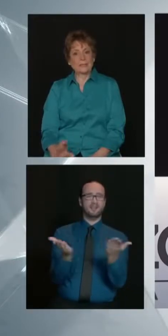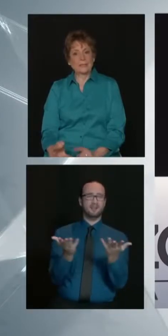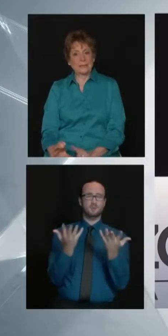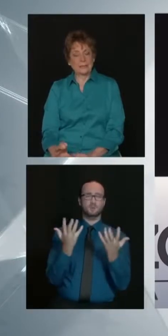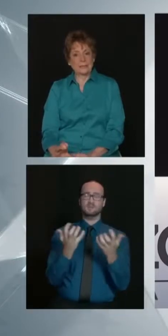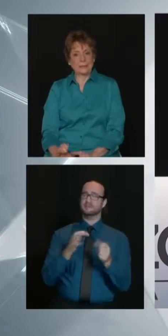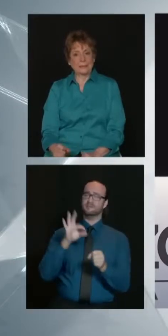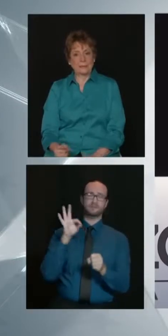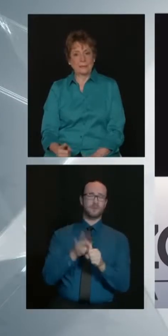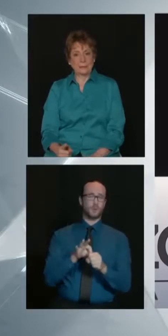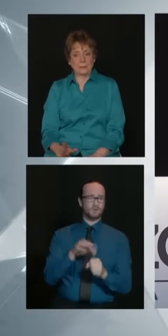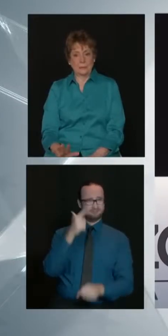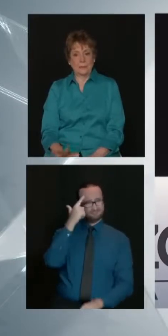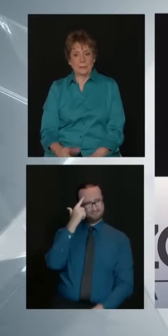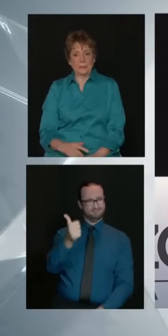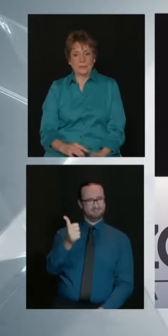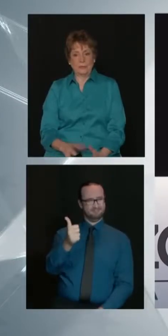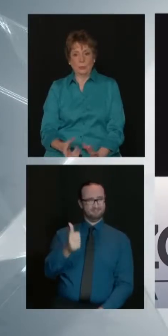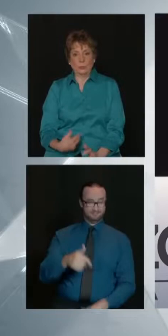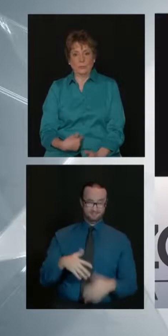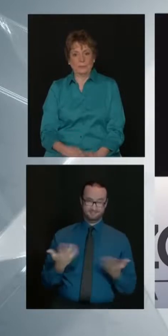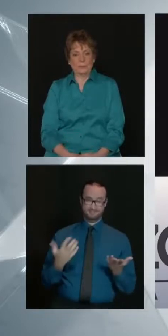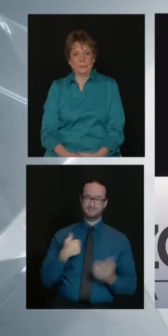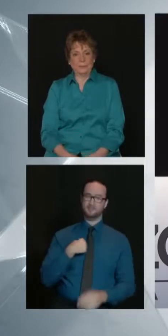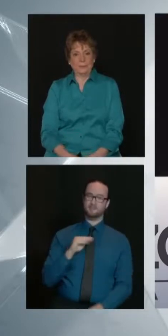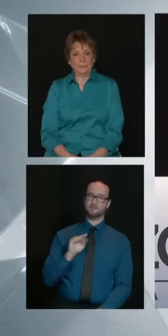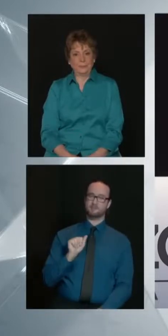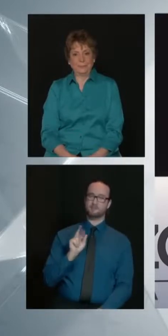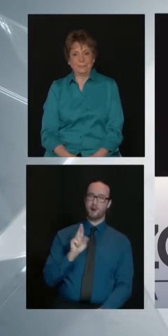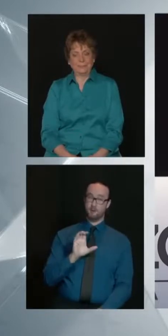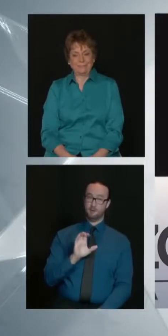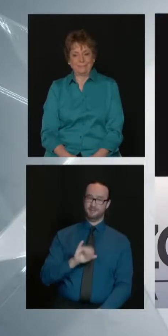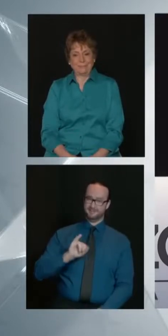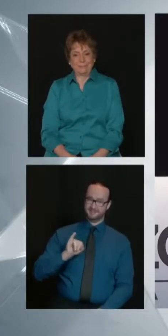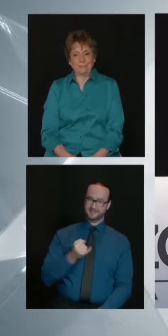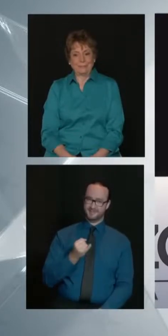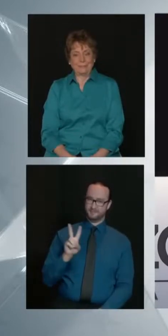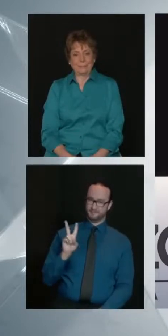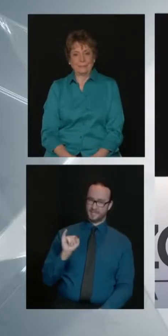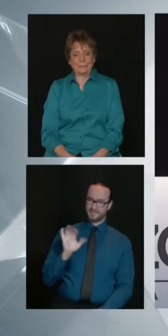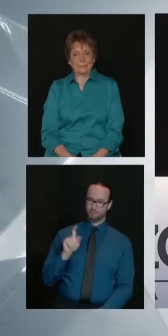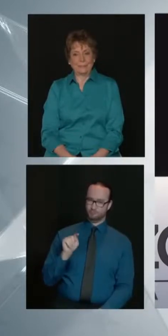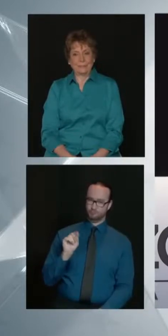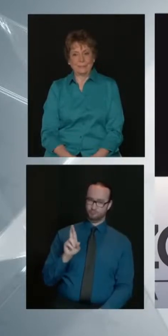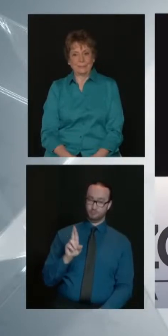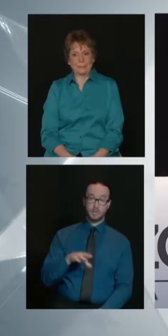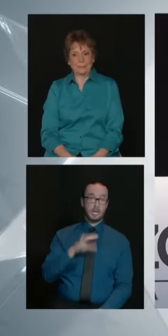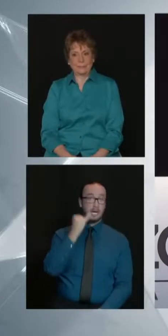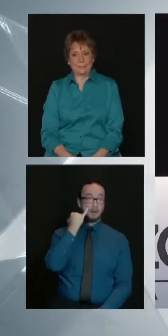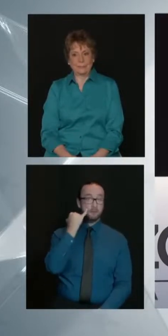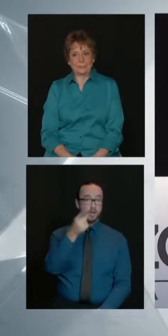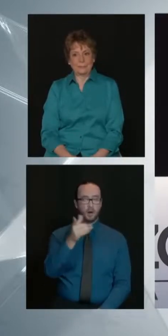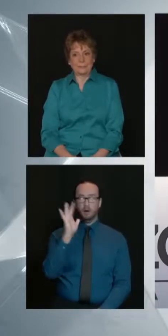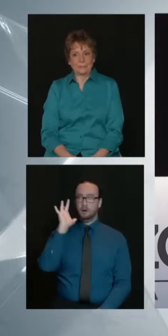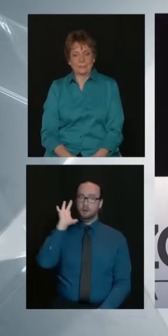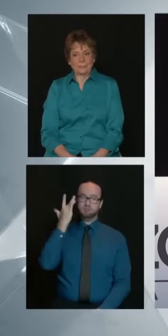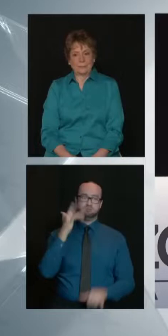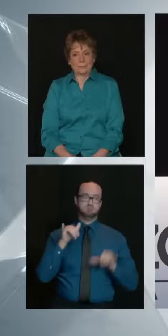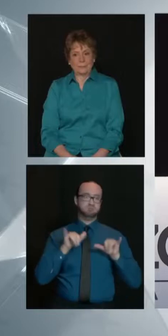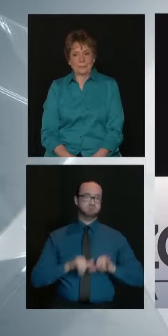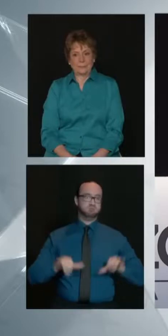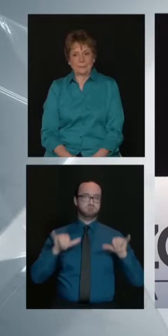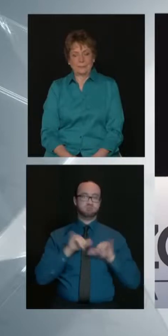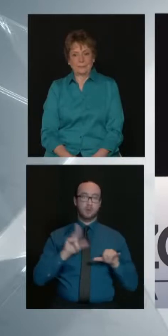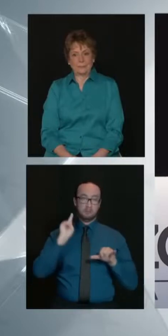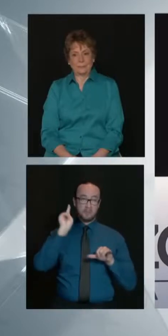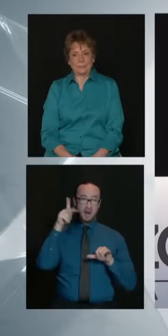you're tired of the same old politics, I'm your guy. I'm a proud Marine Corps combat veteran, and for the